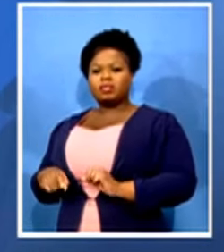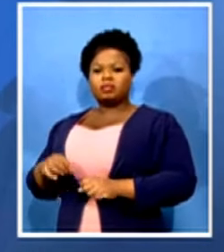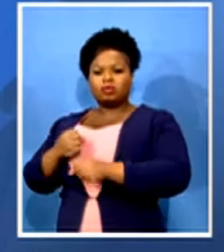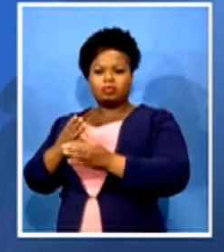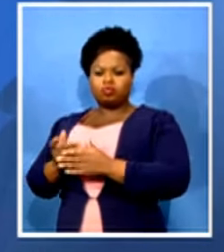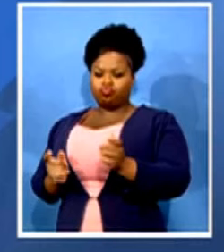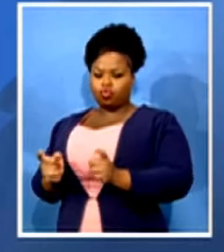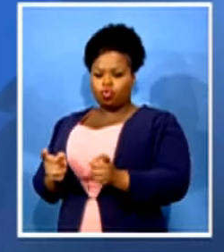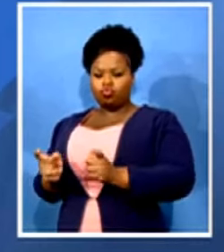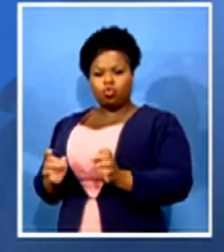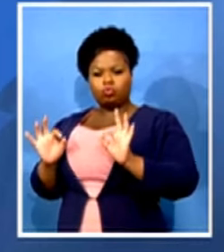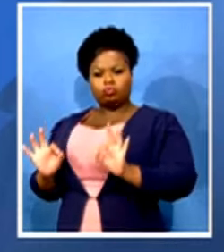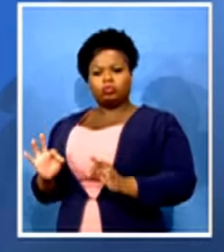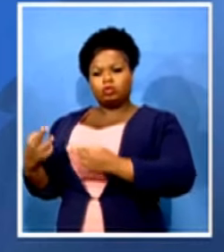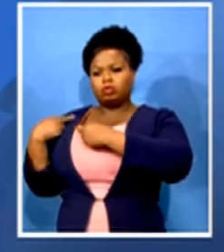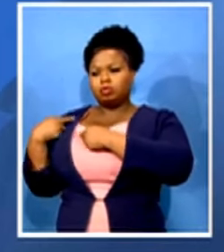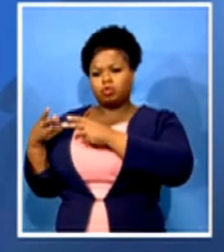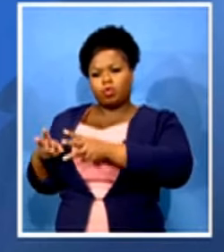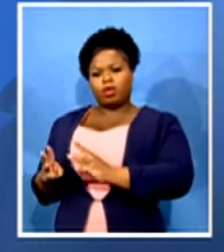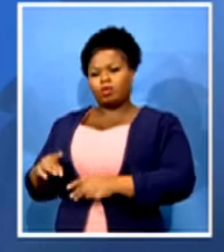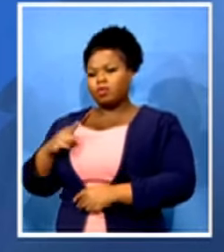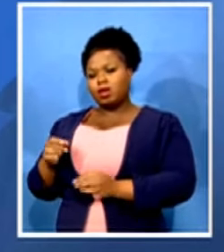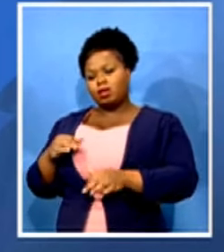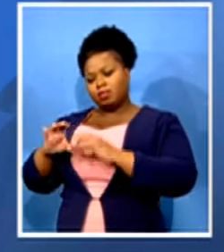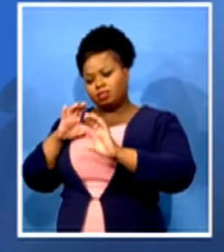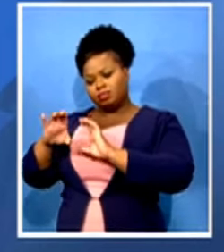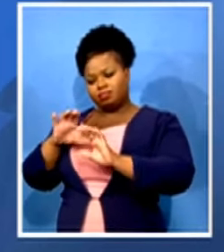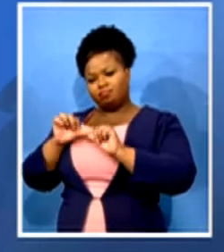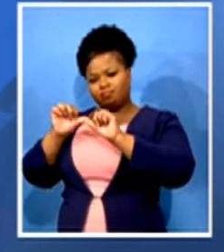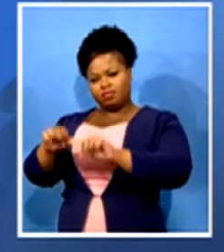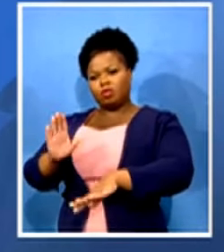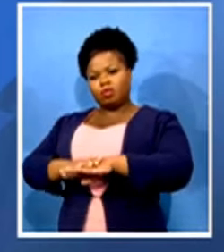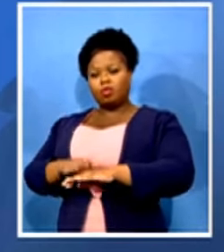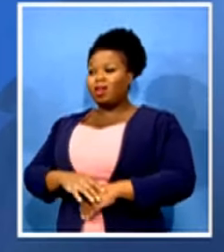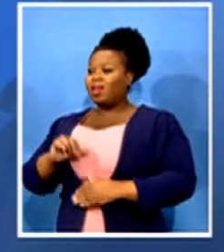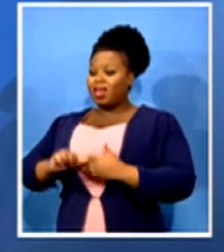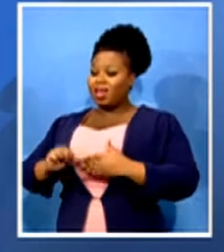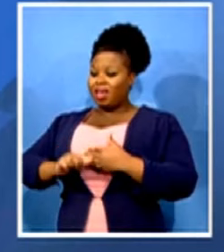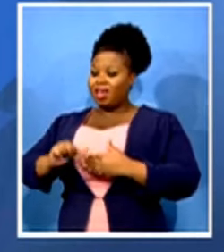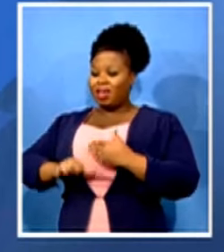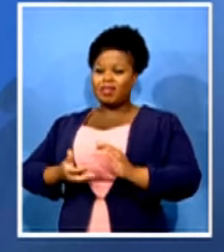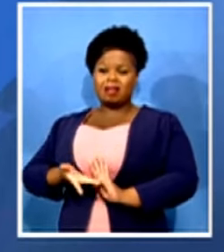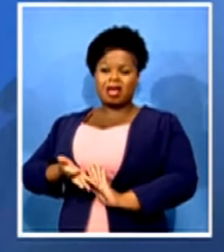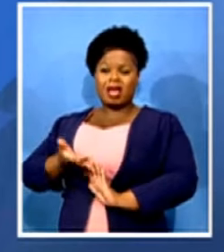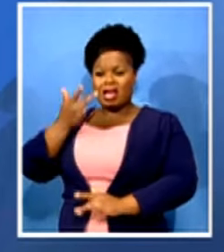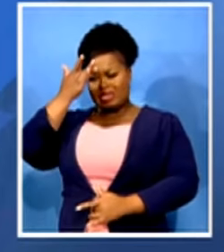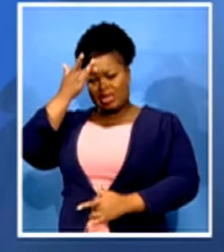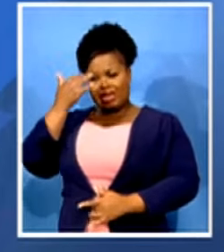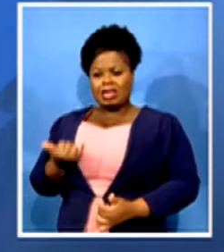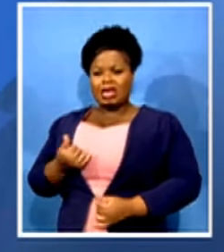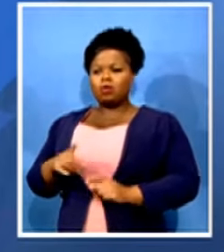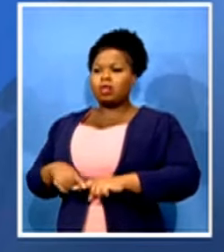conversations that need to be continued. We can't keep every month when the numbers rise, restrict, cause job losses. And then if we look at currently what's